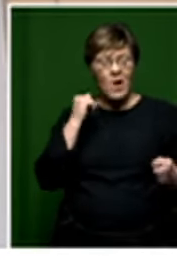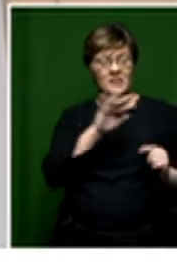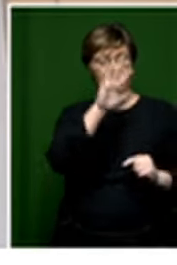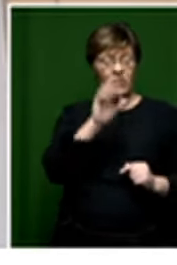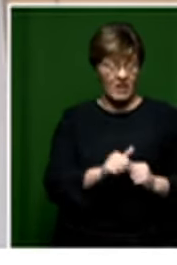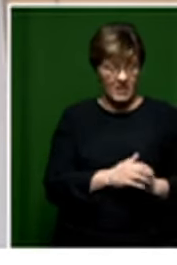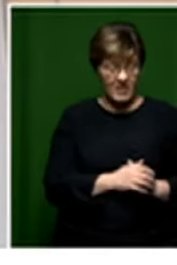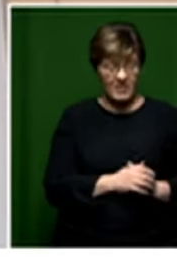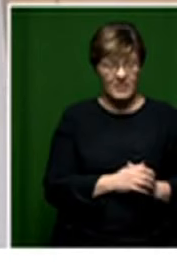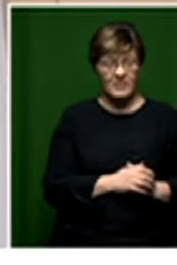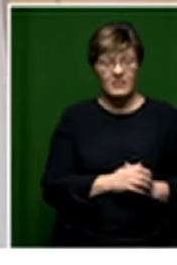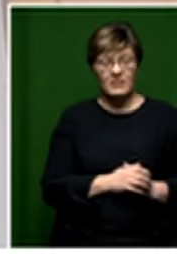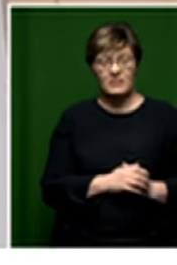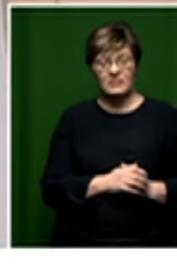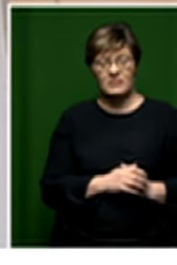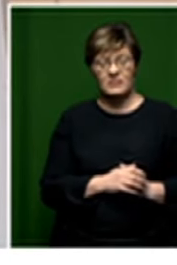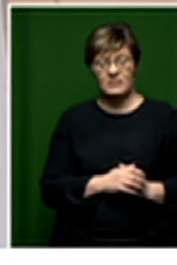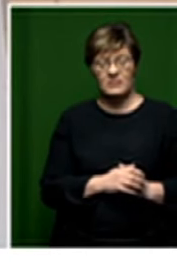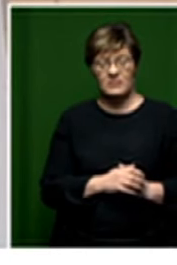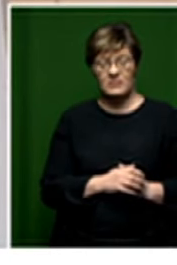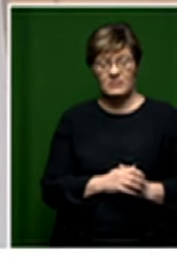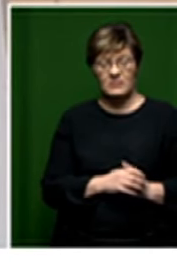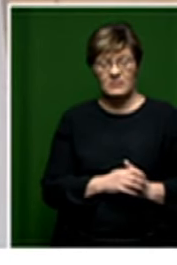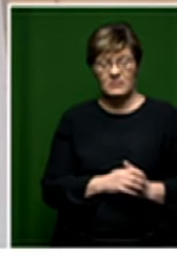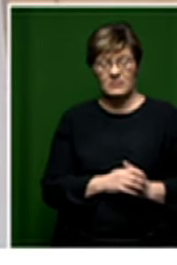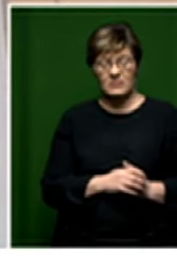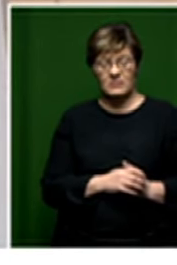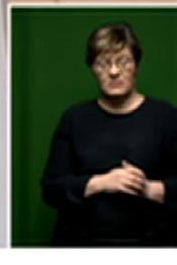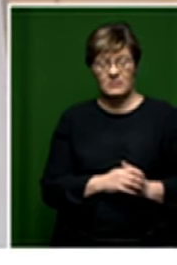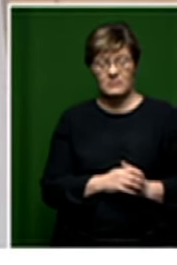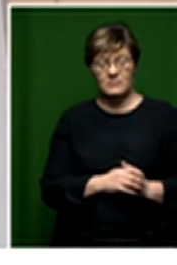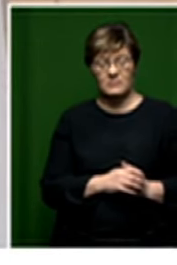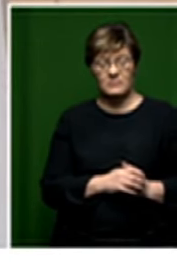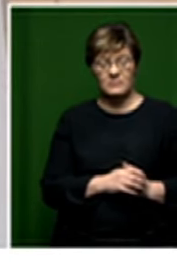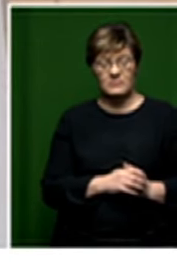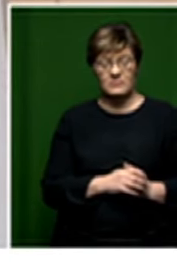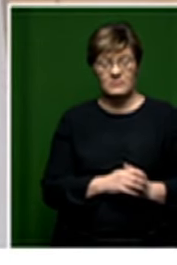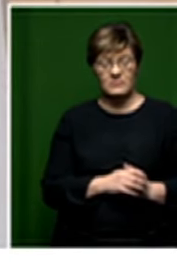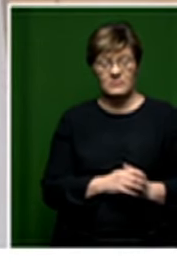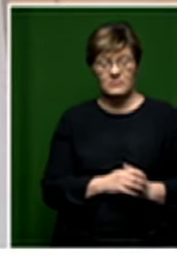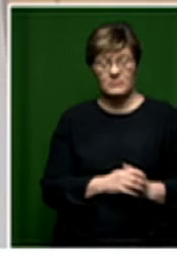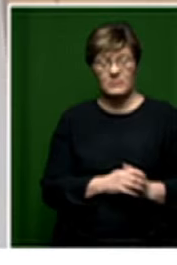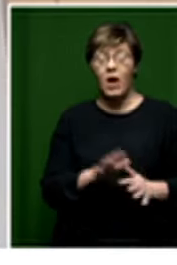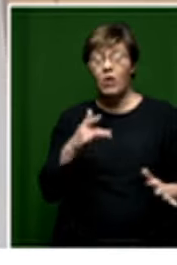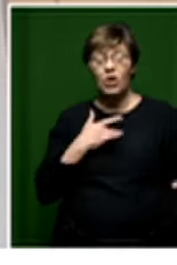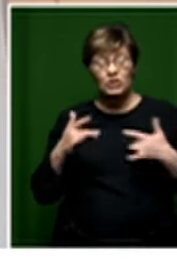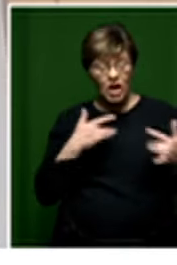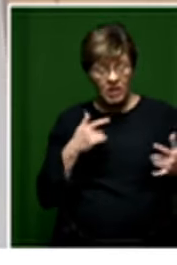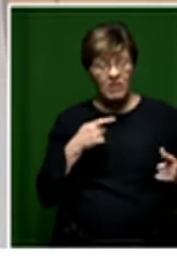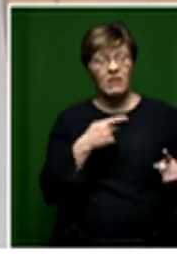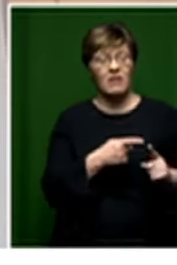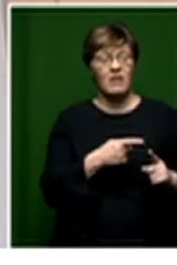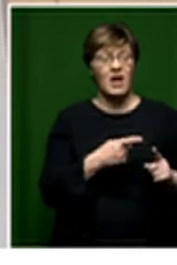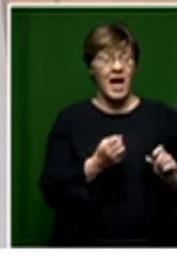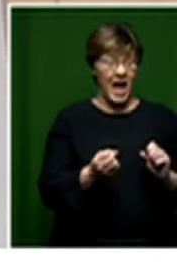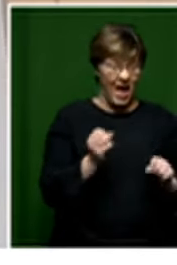is a very strong concern of the effectiveness of vaccines, as well as a strong concern over side